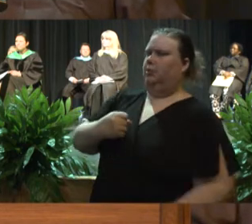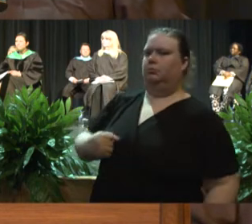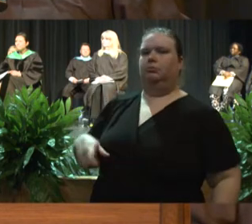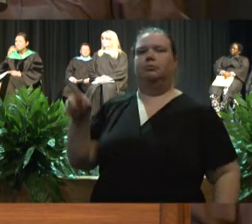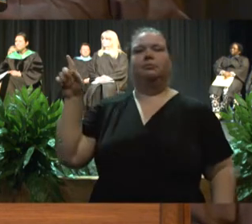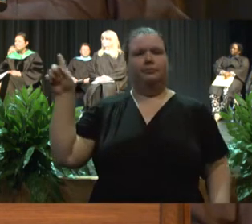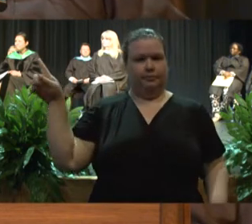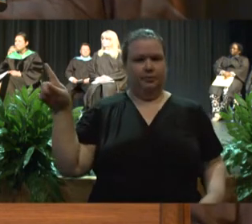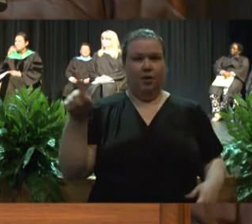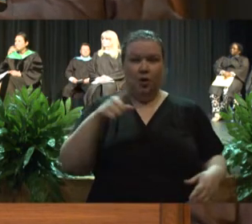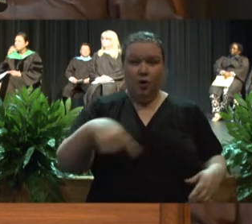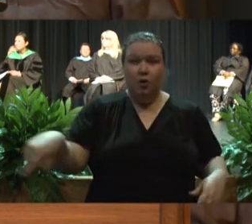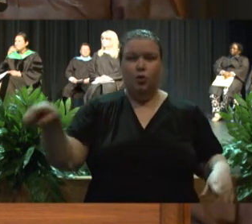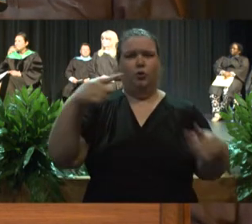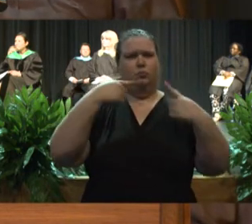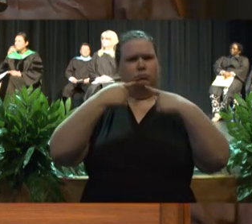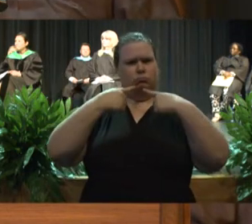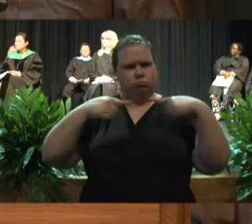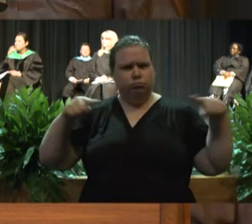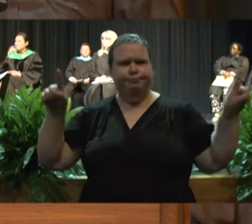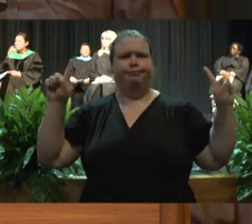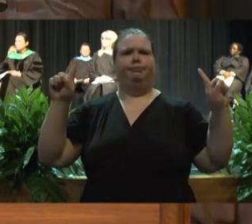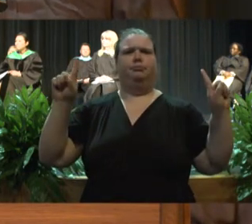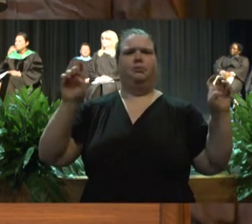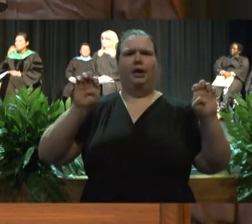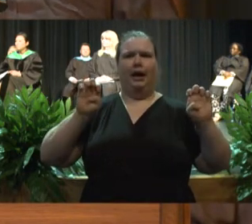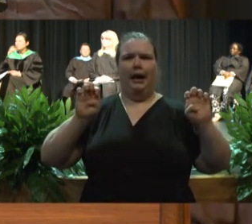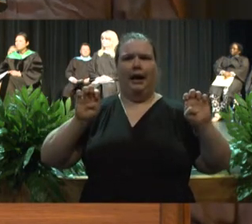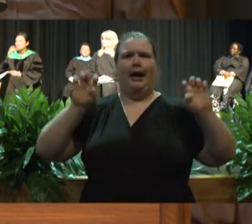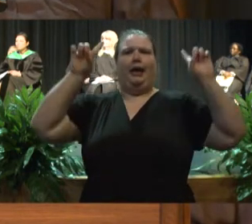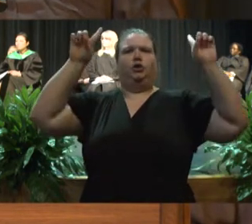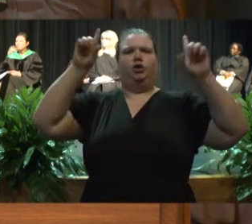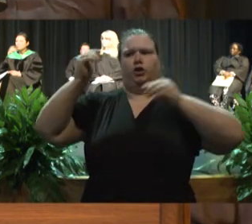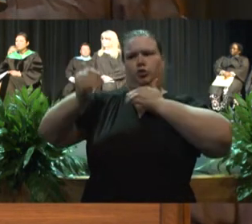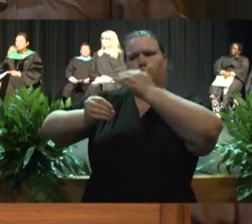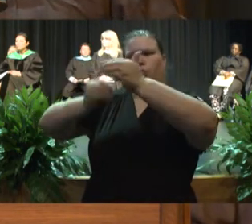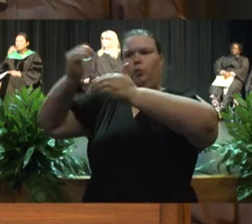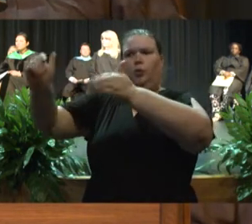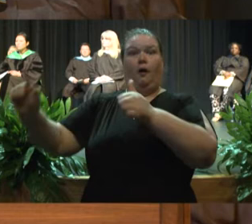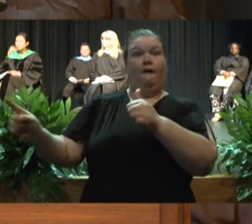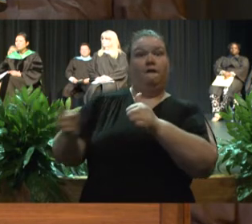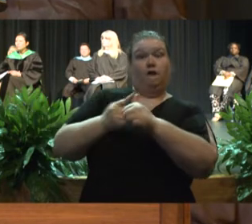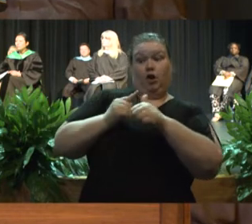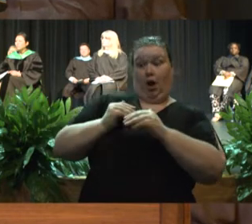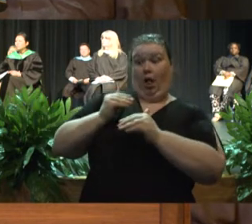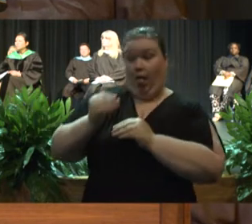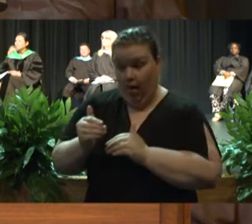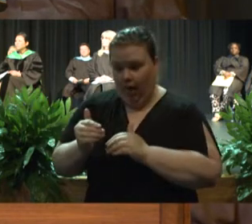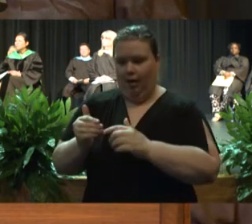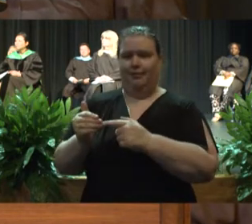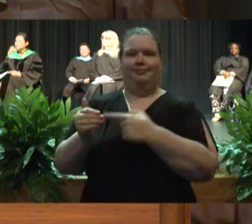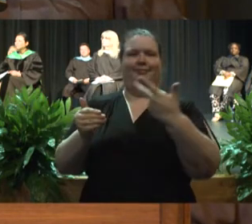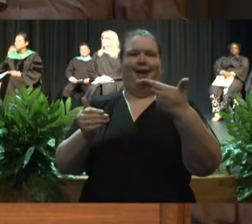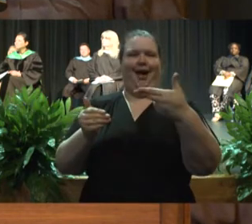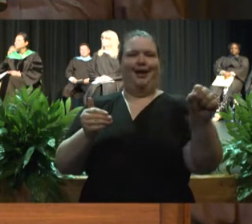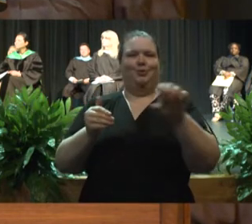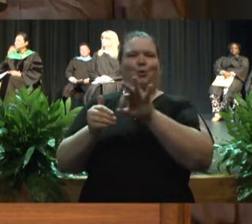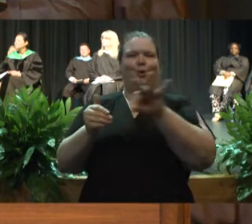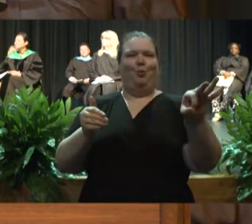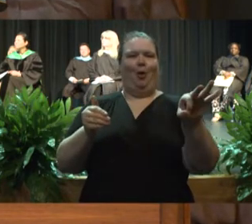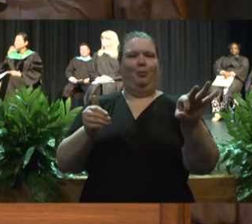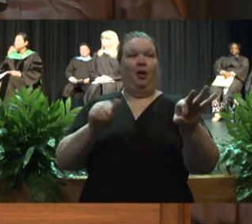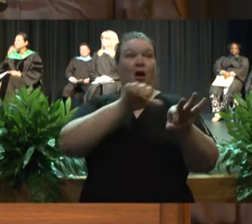very first most important milestone of your educational career, earning your high school diploma, and